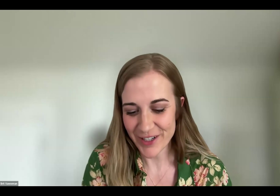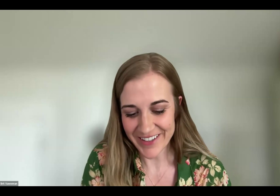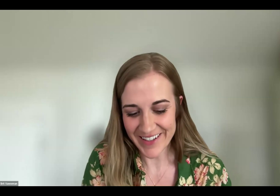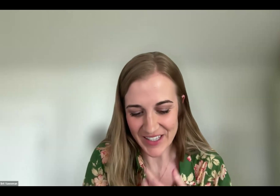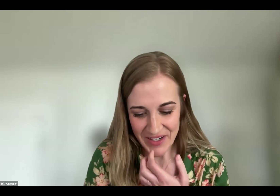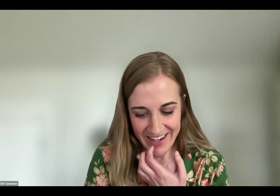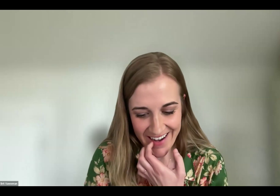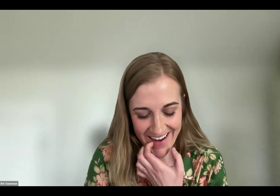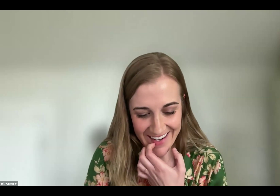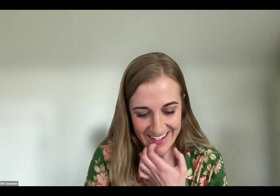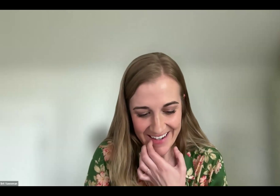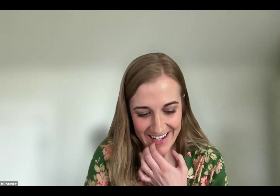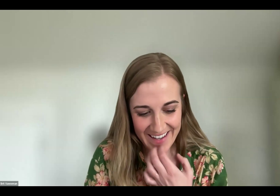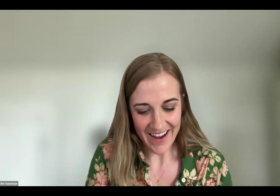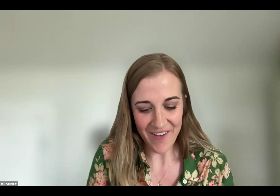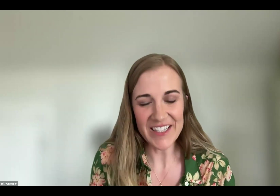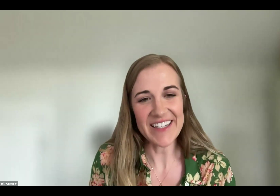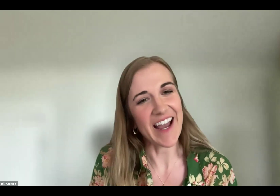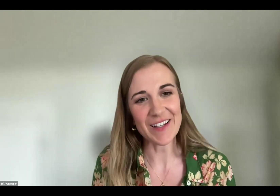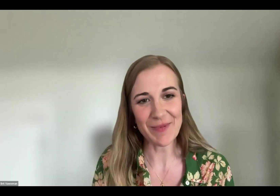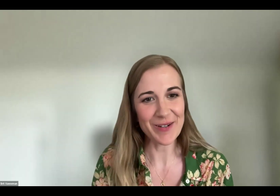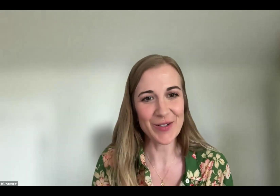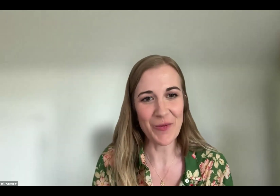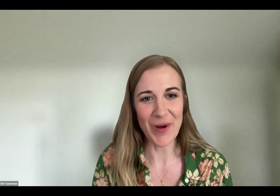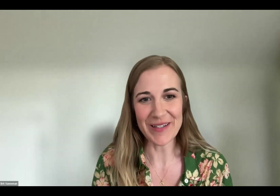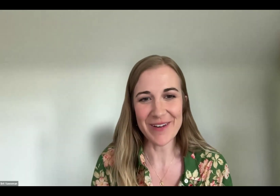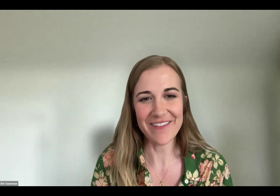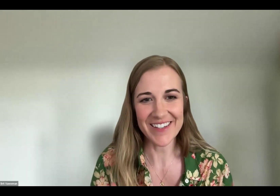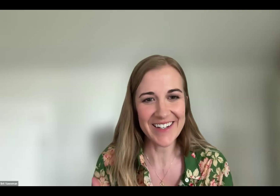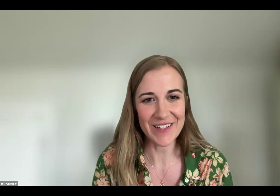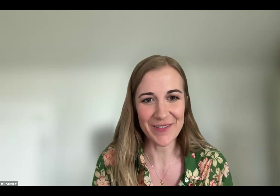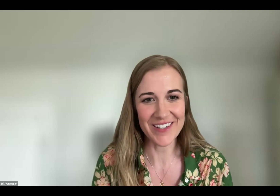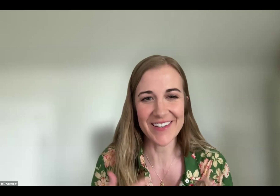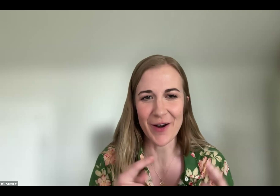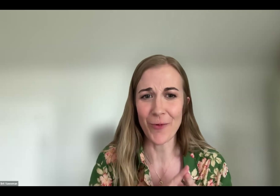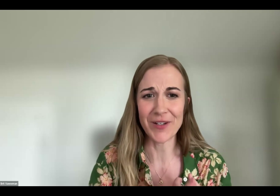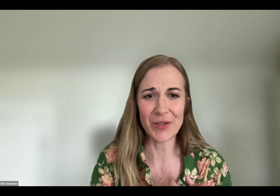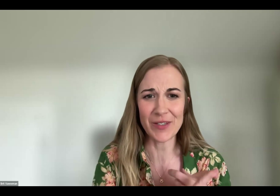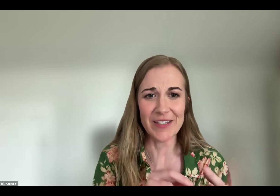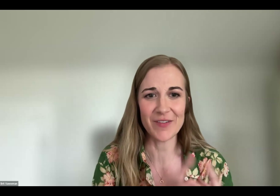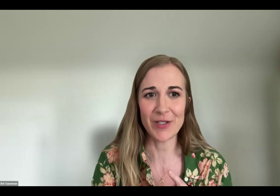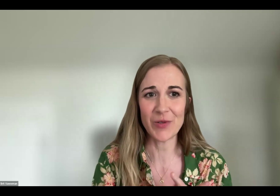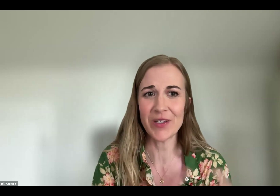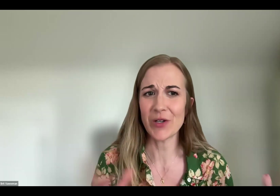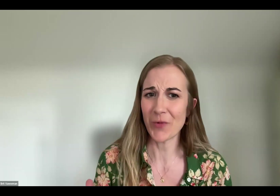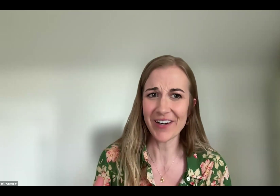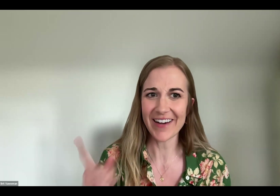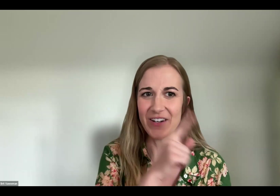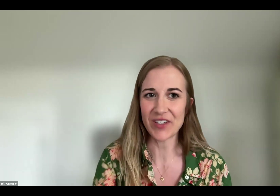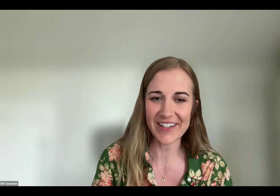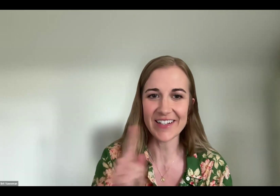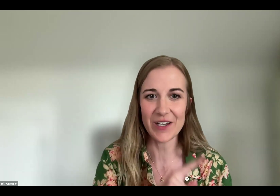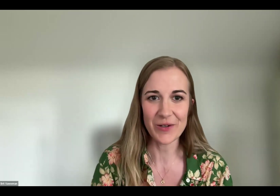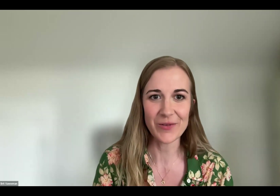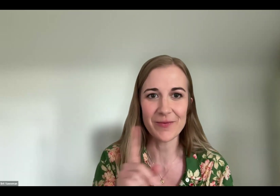are really concerning, and obviously taxpayers don't want to be investing in services that are, one, so expensive, but two, that don't work,